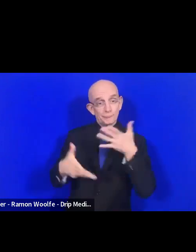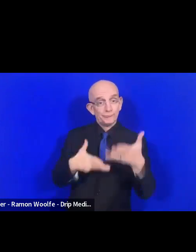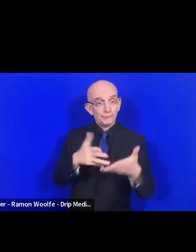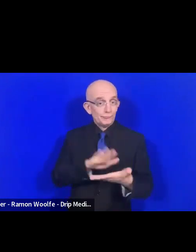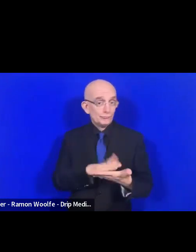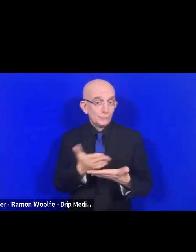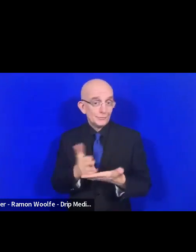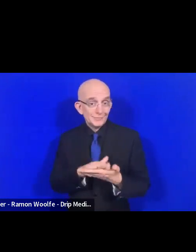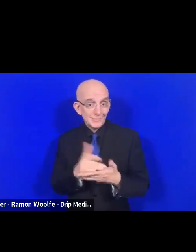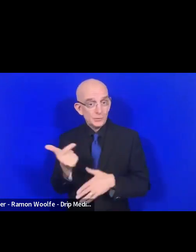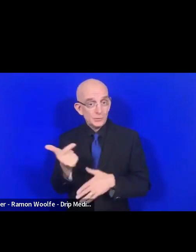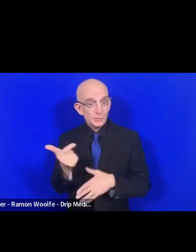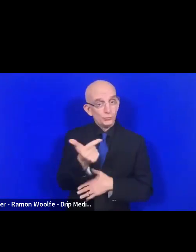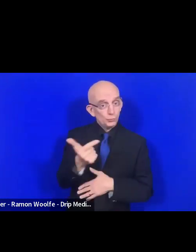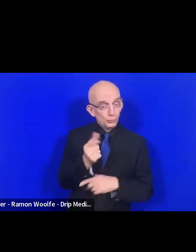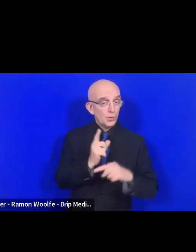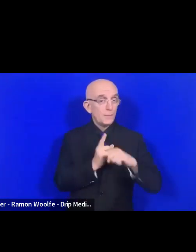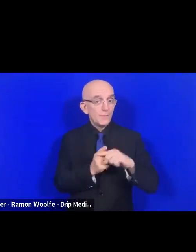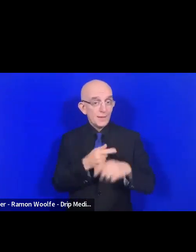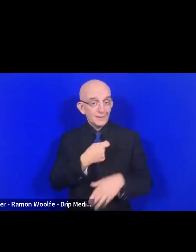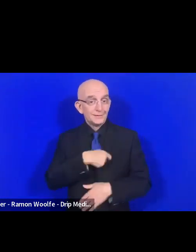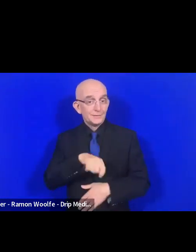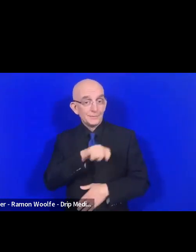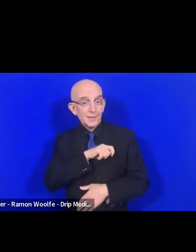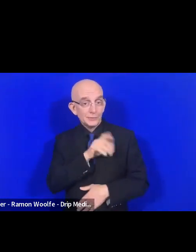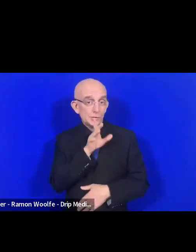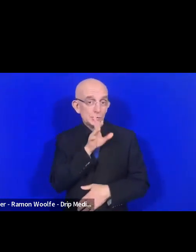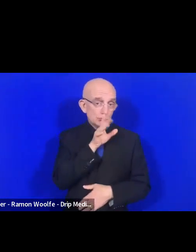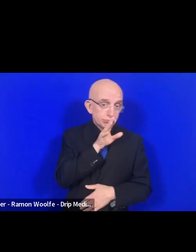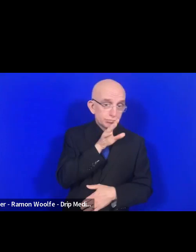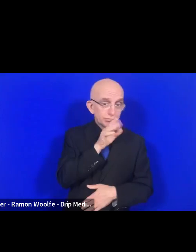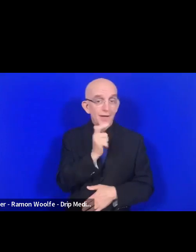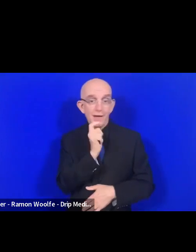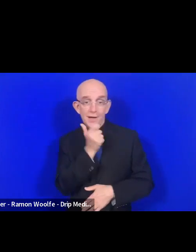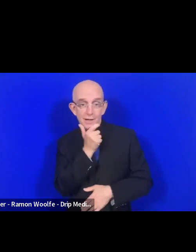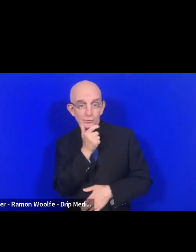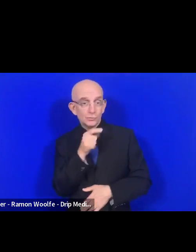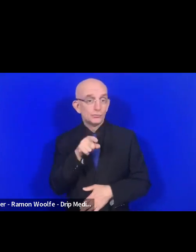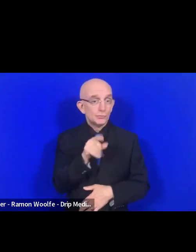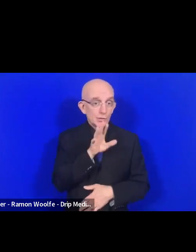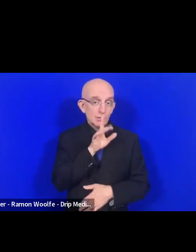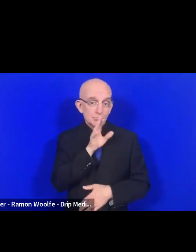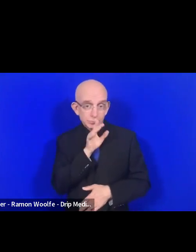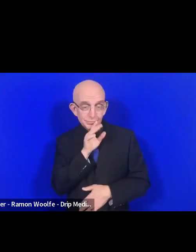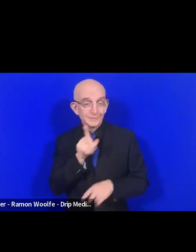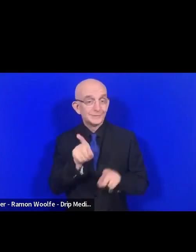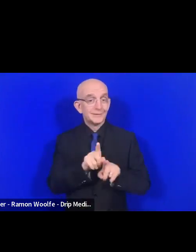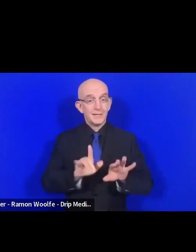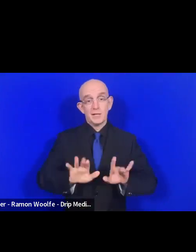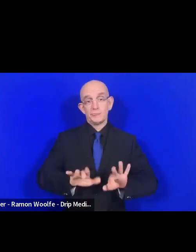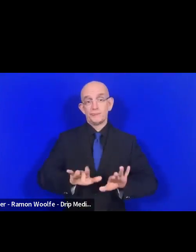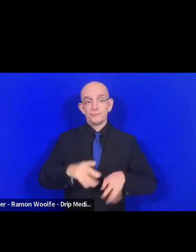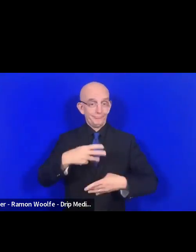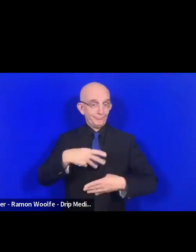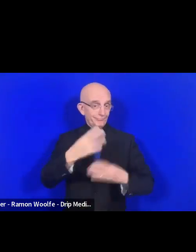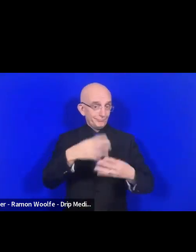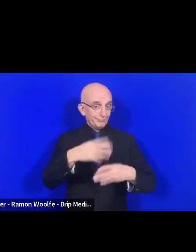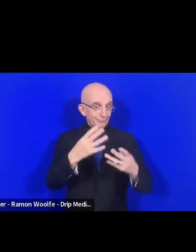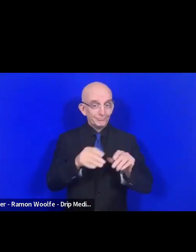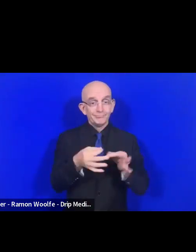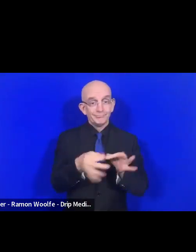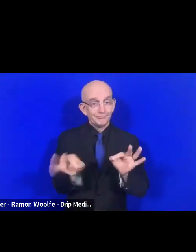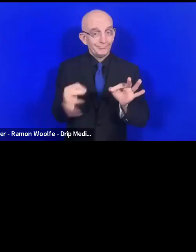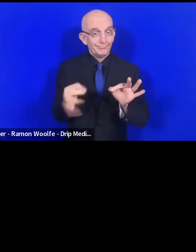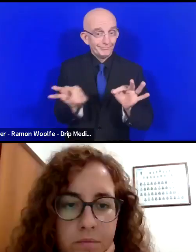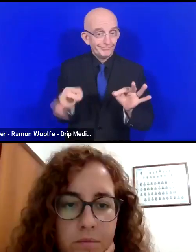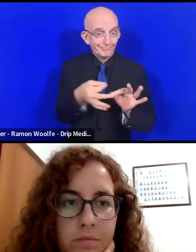for contributing to the dialogue today. And also a big thank you to our co-sponsors for the event, including the Inclusive Generation